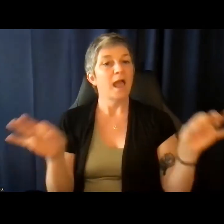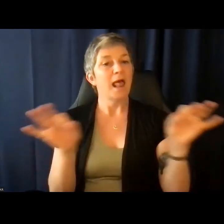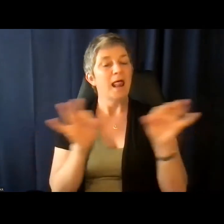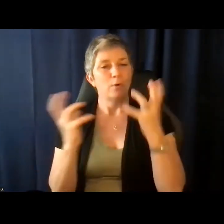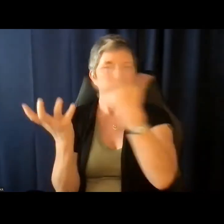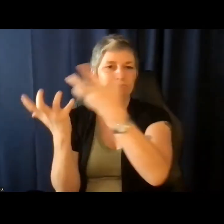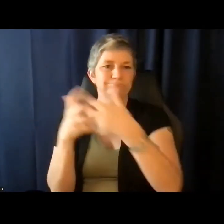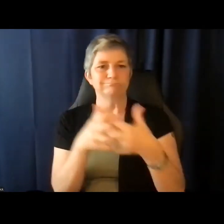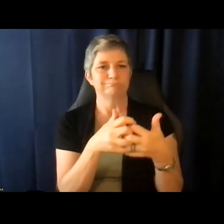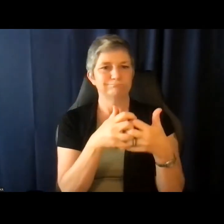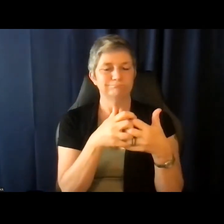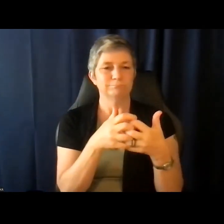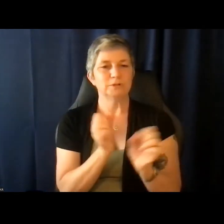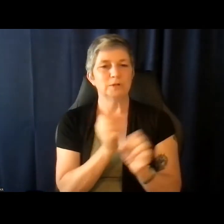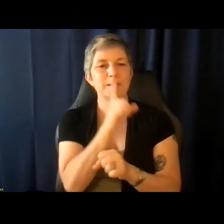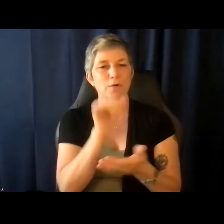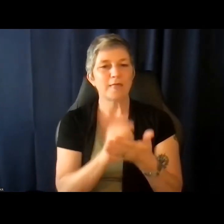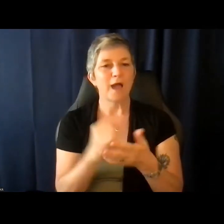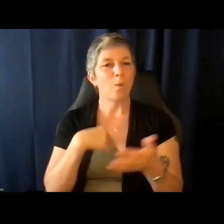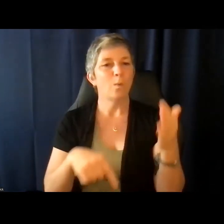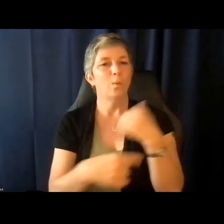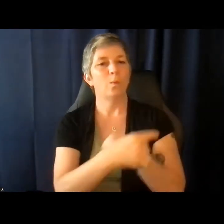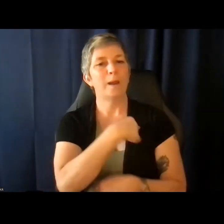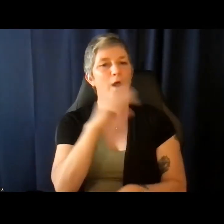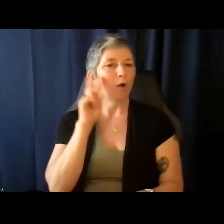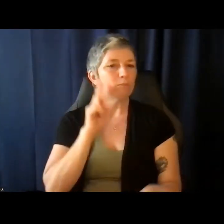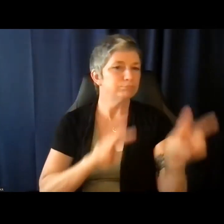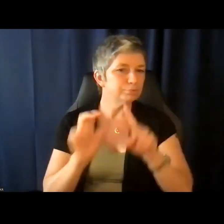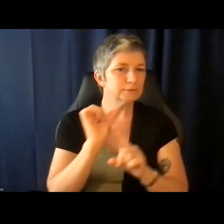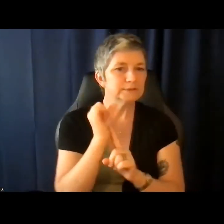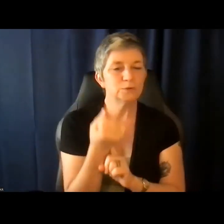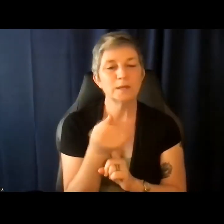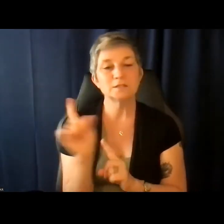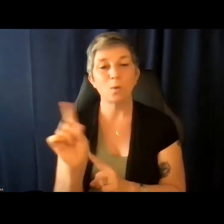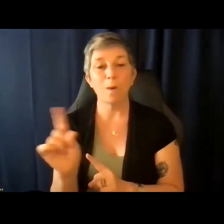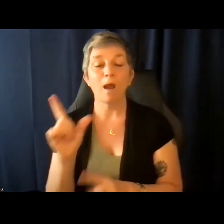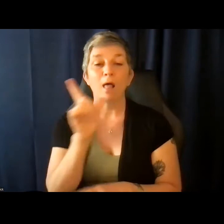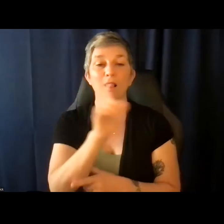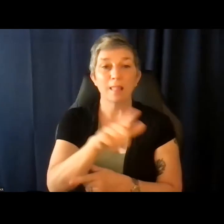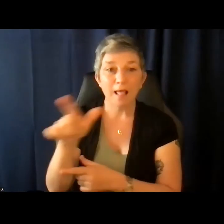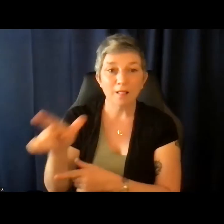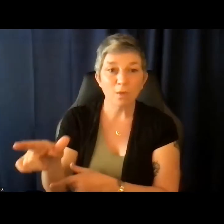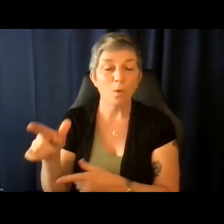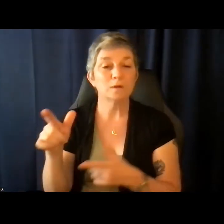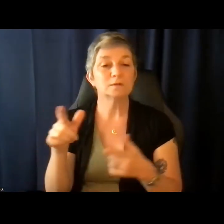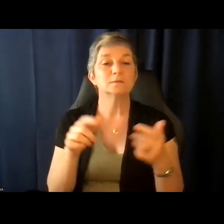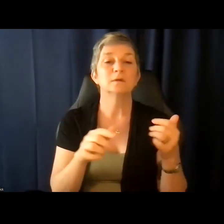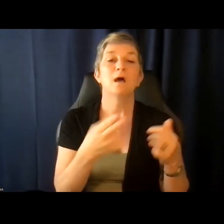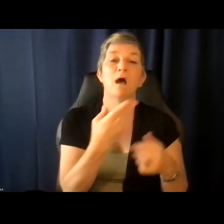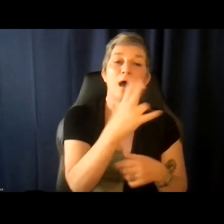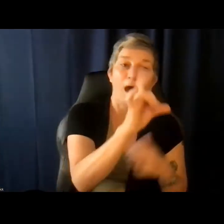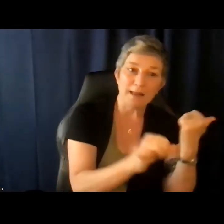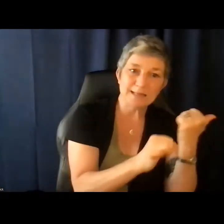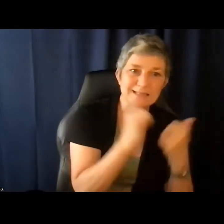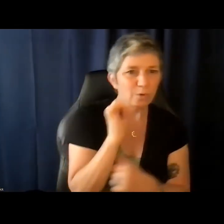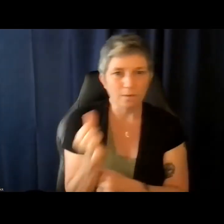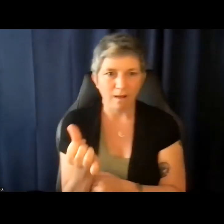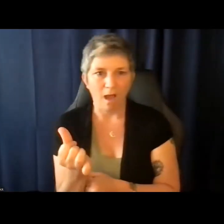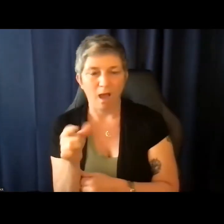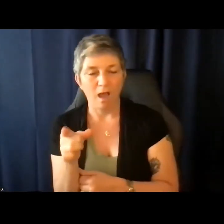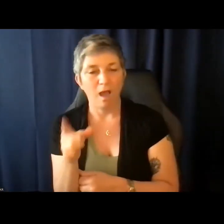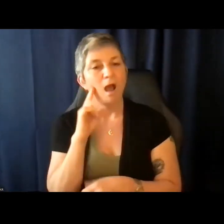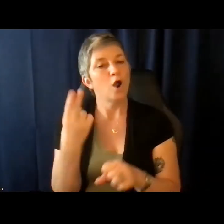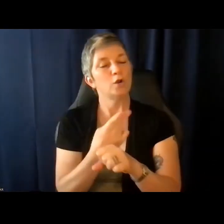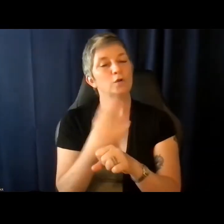role in ensuring that we are looking for instances where landlords, whether HUD assisted or not, are using